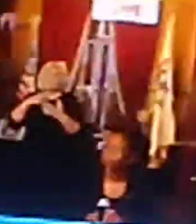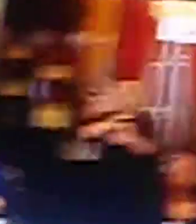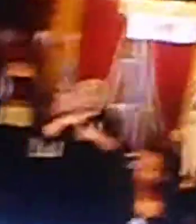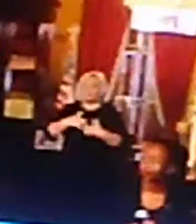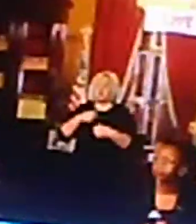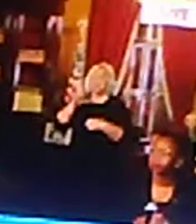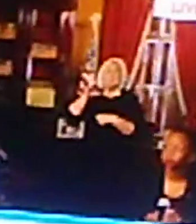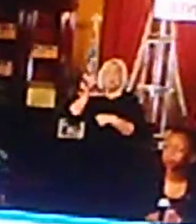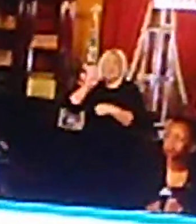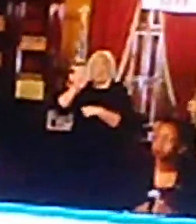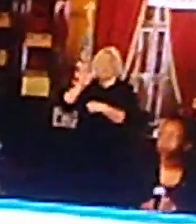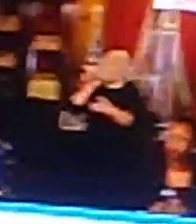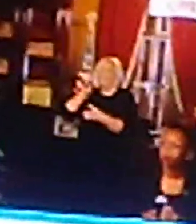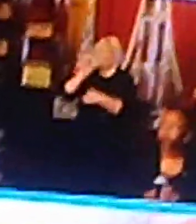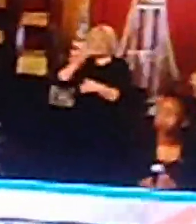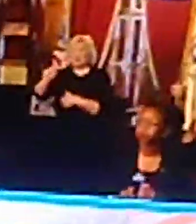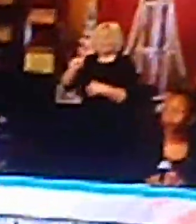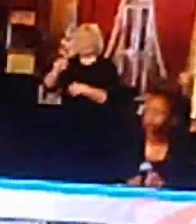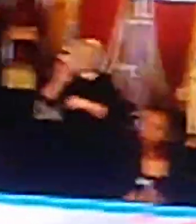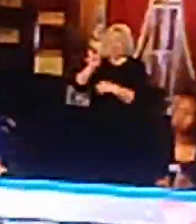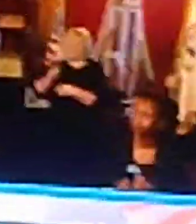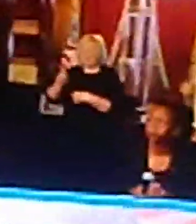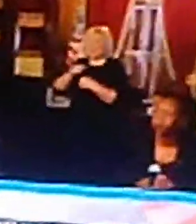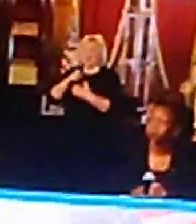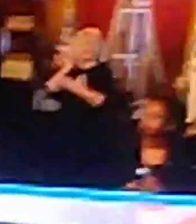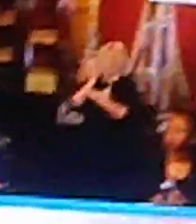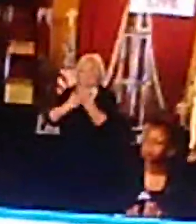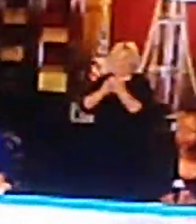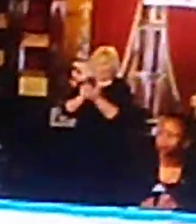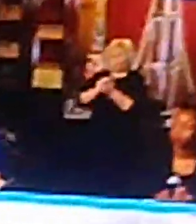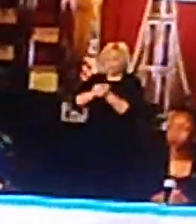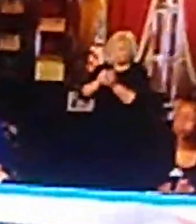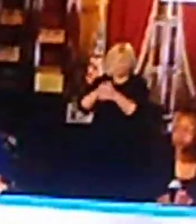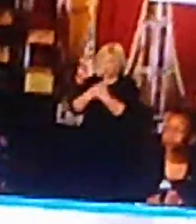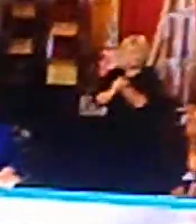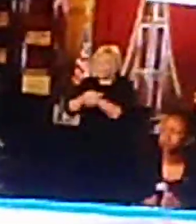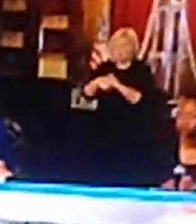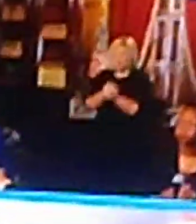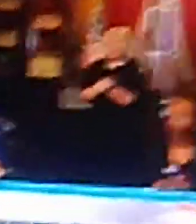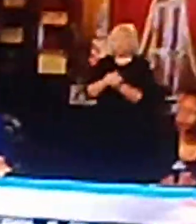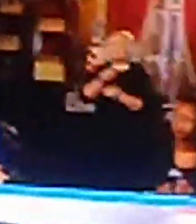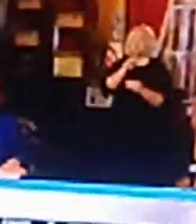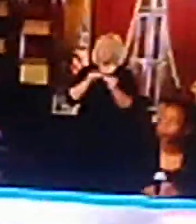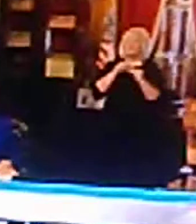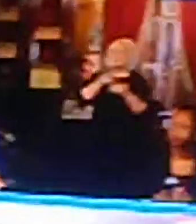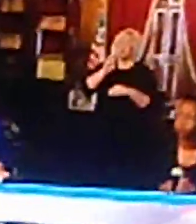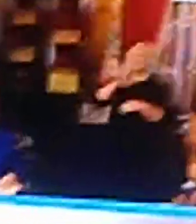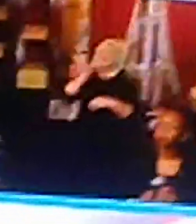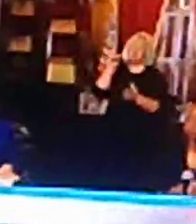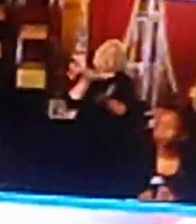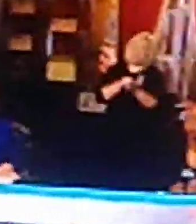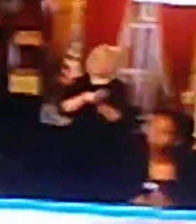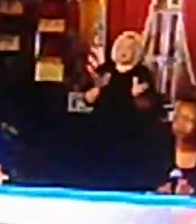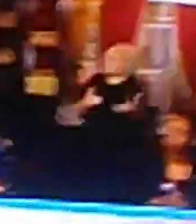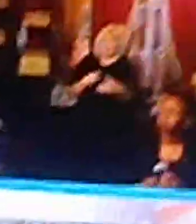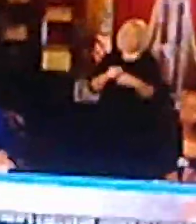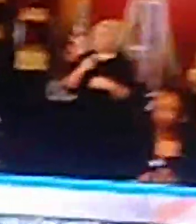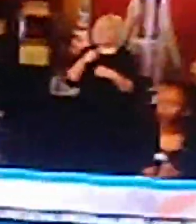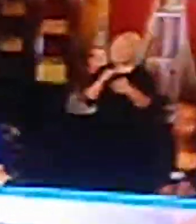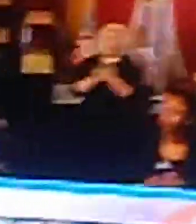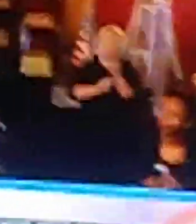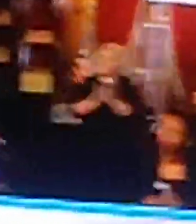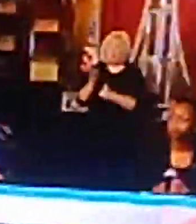million ounces of hand sanitizer, more than 255,000 boxes of gloves, 2.4 million